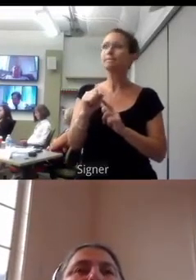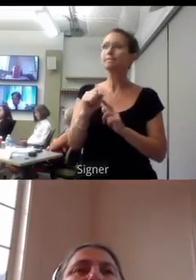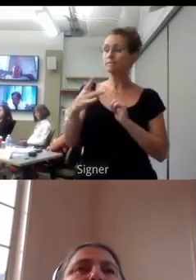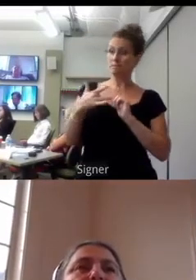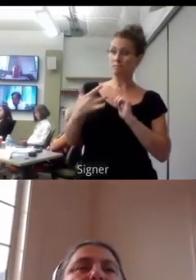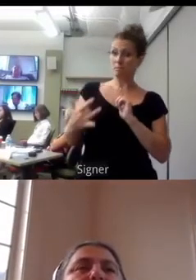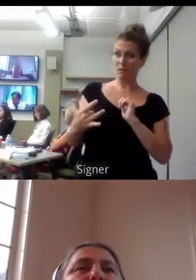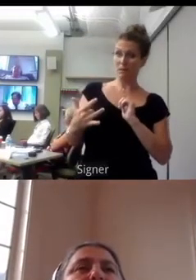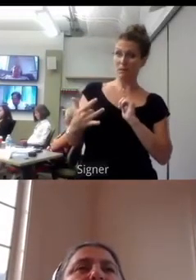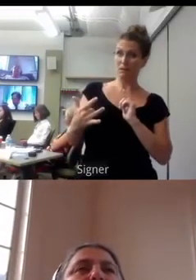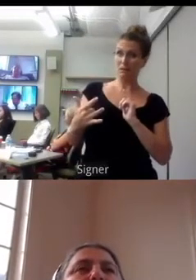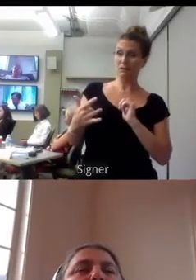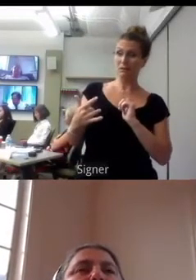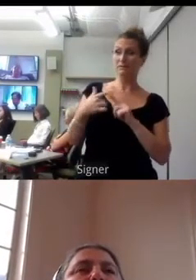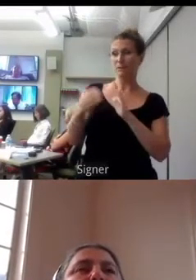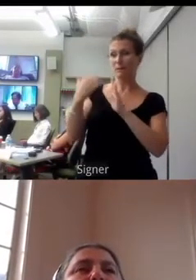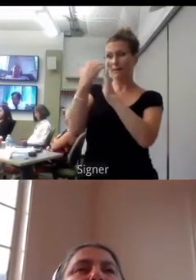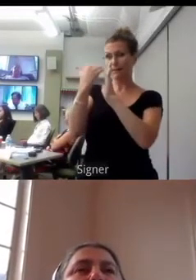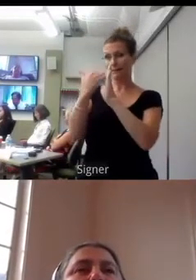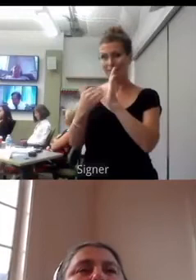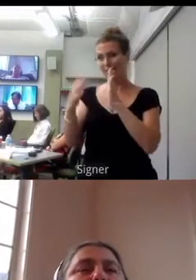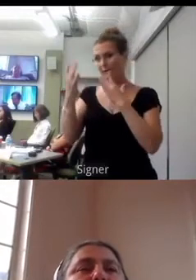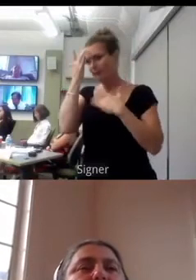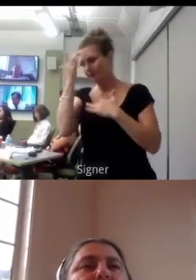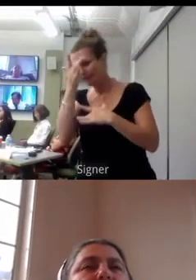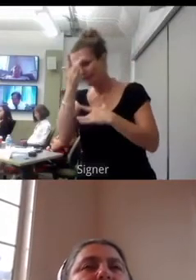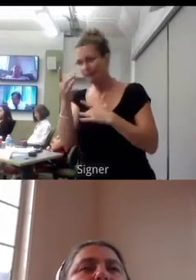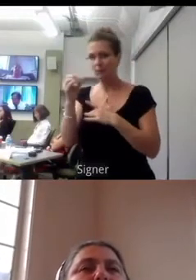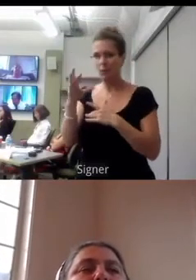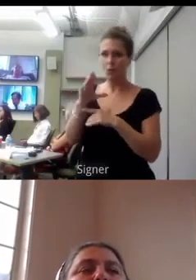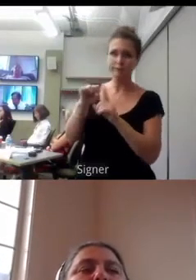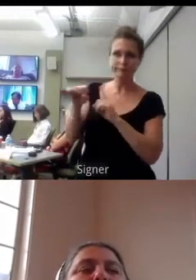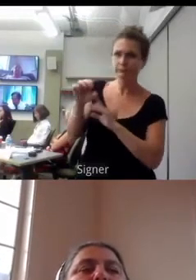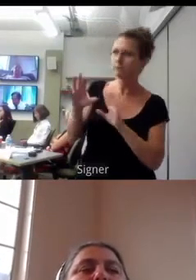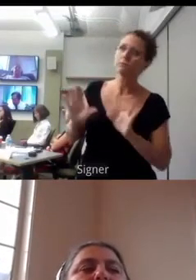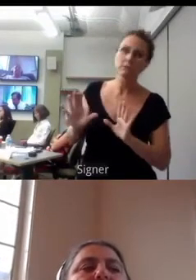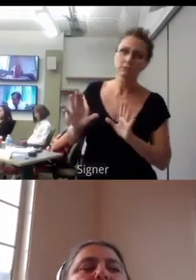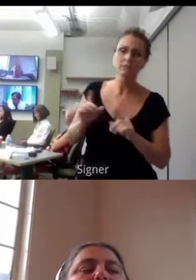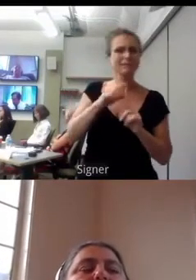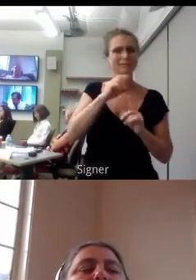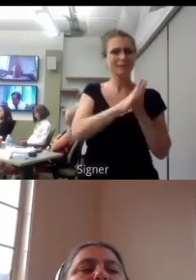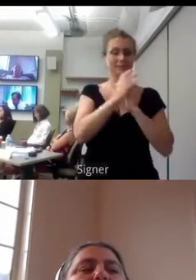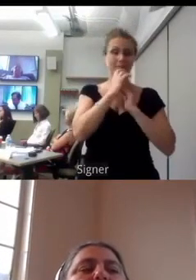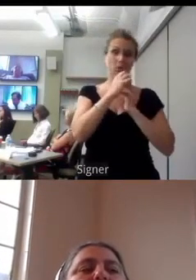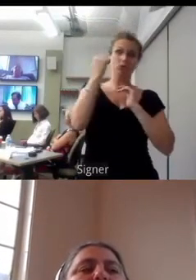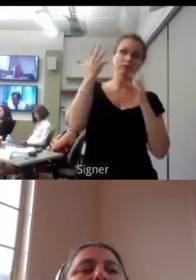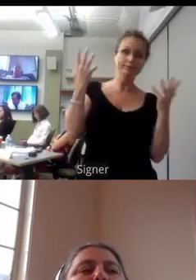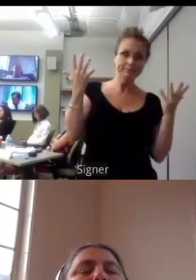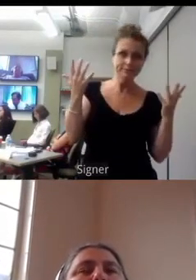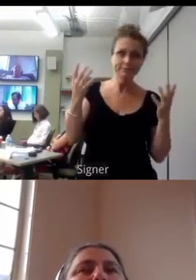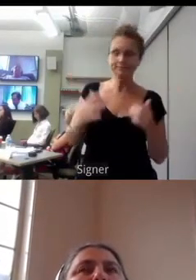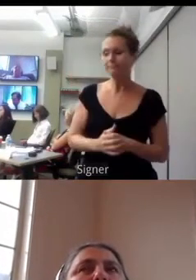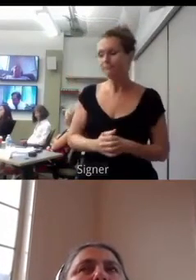these diseases and conditions. So what you want to add, if you're going to be adding specific